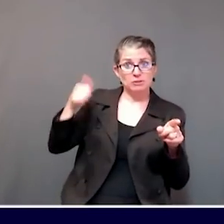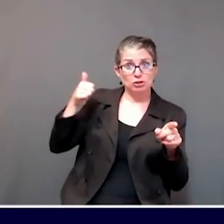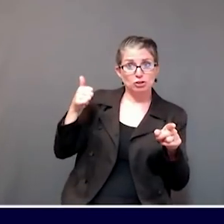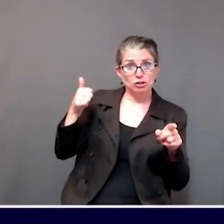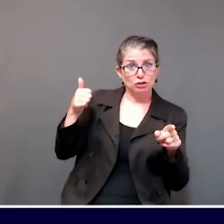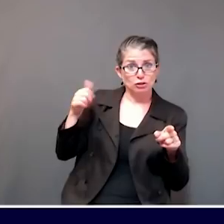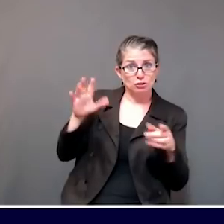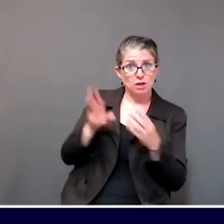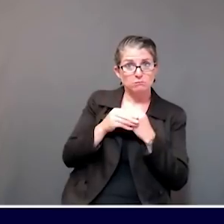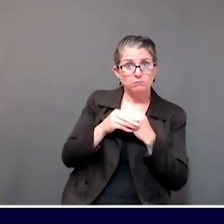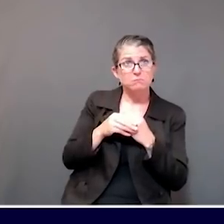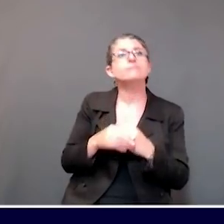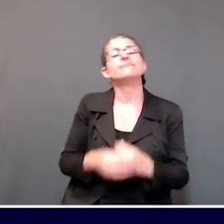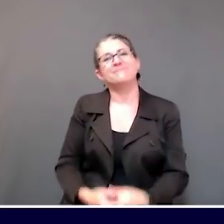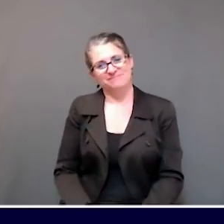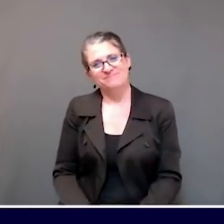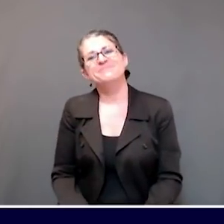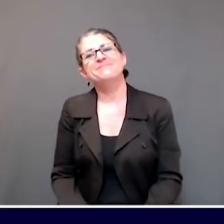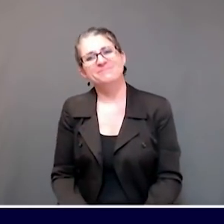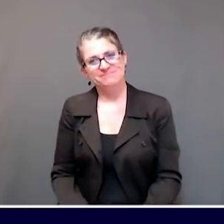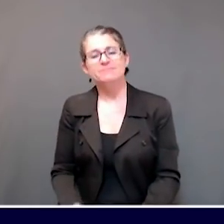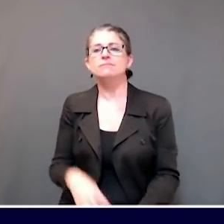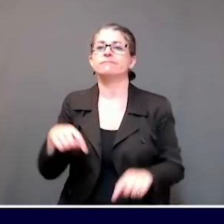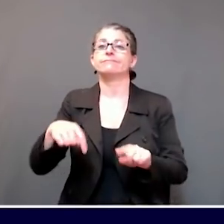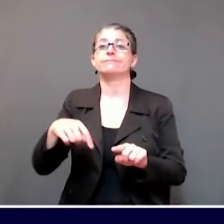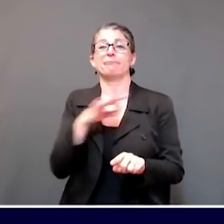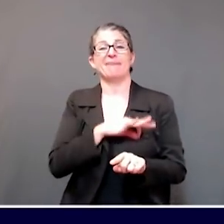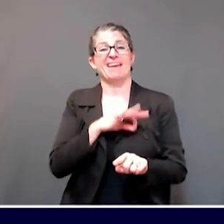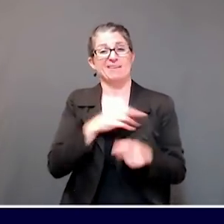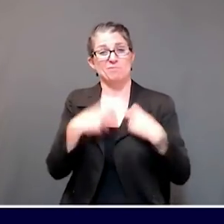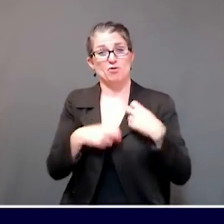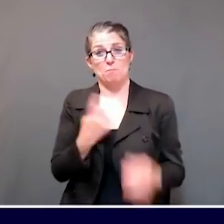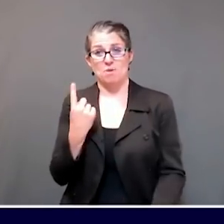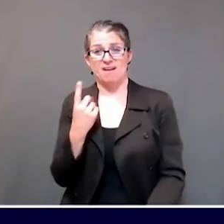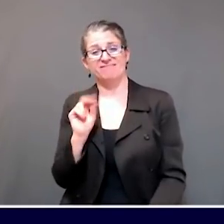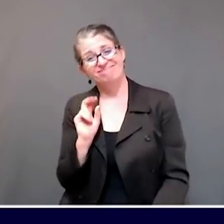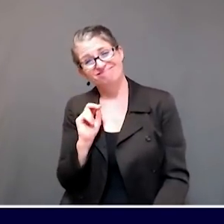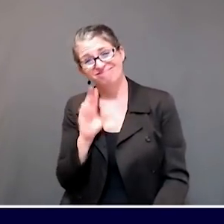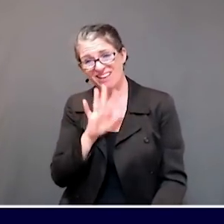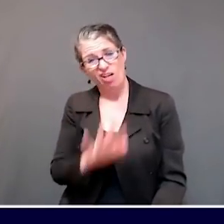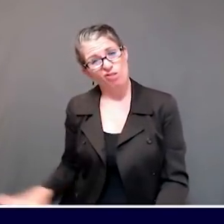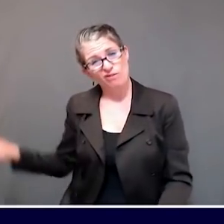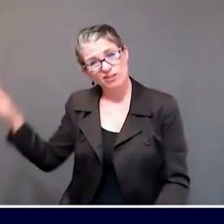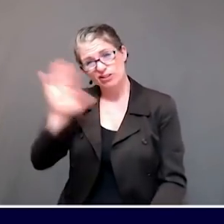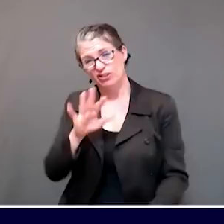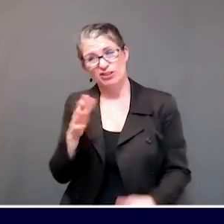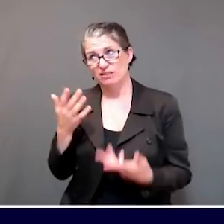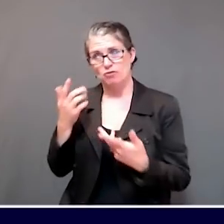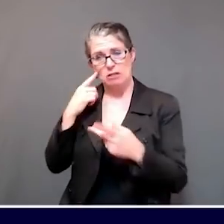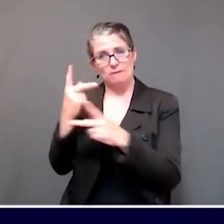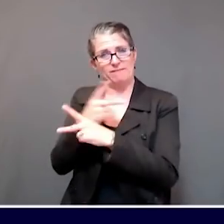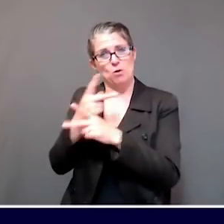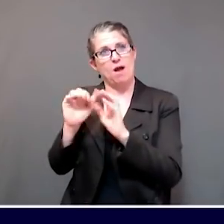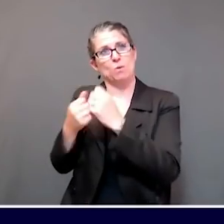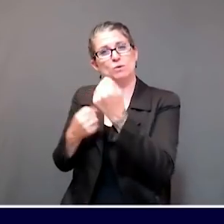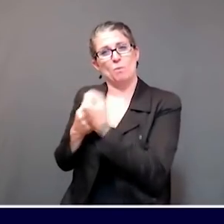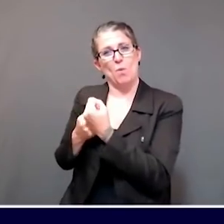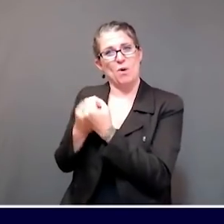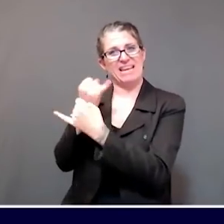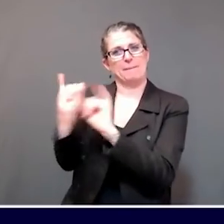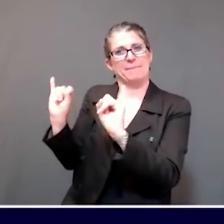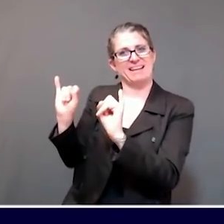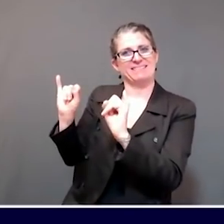This is a national problem, not just a Maine problem. We've seen shortages from the start in different types of PPE, and